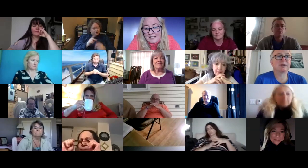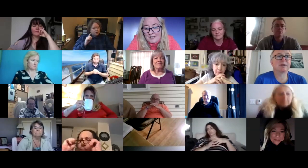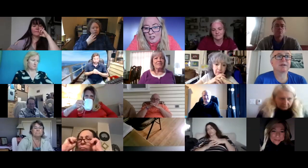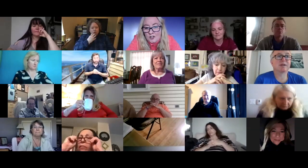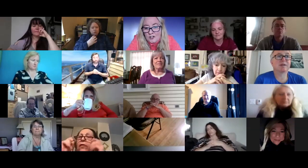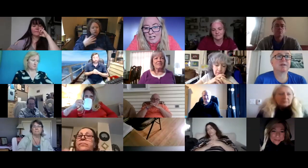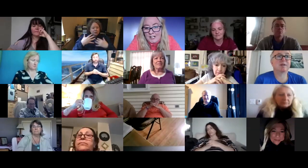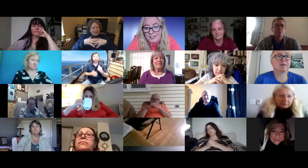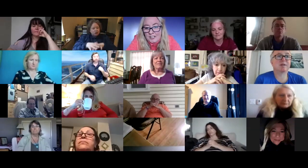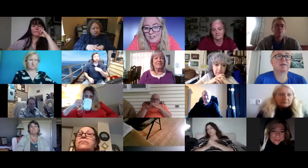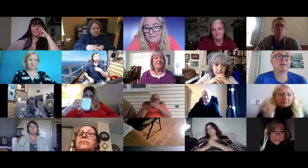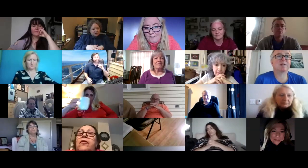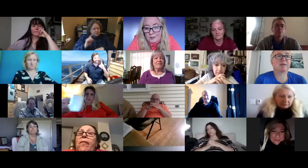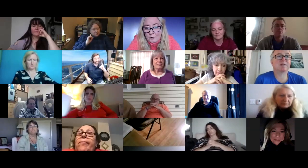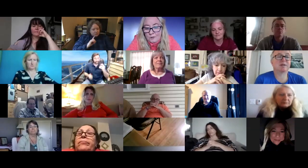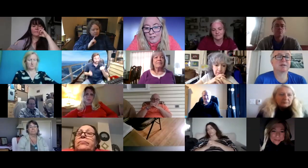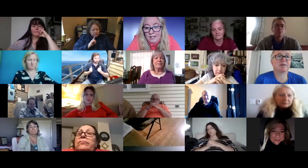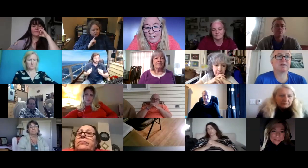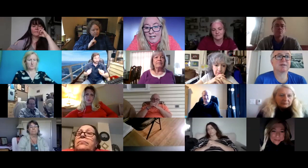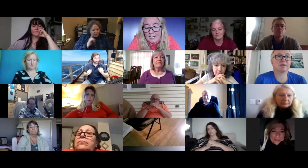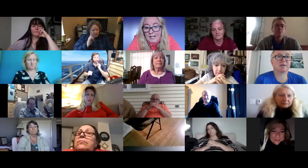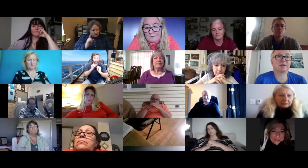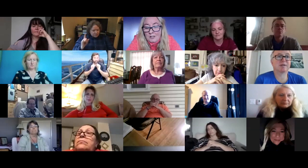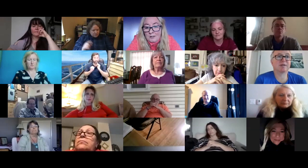we did try to interview